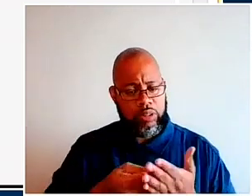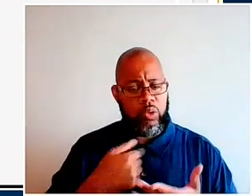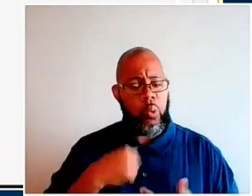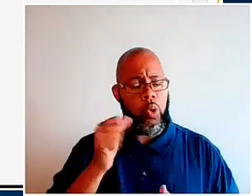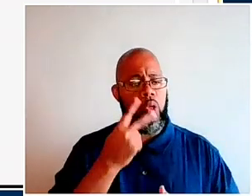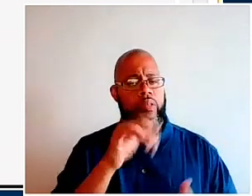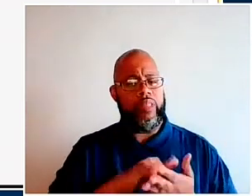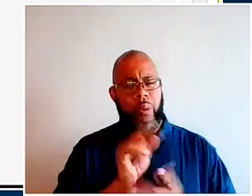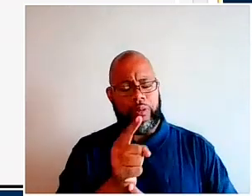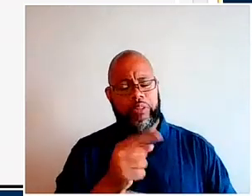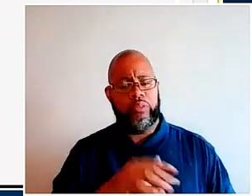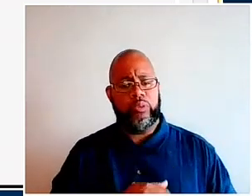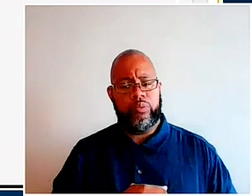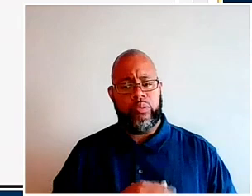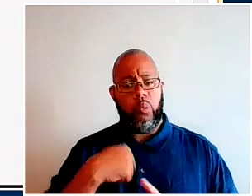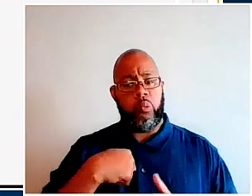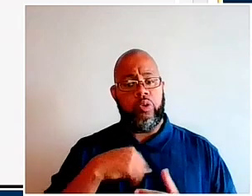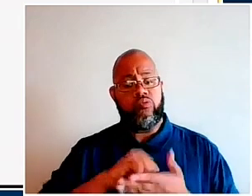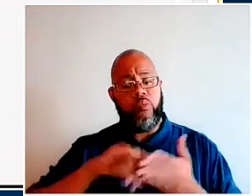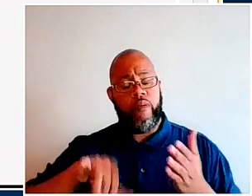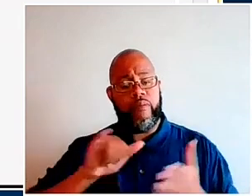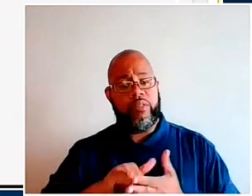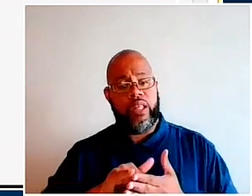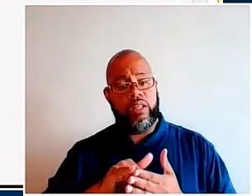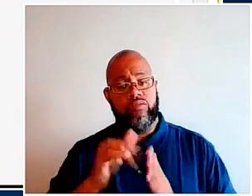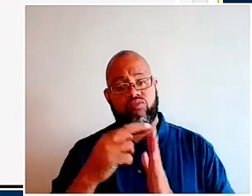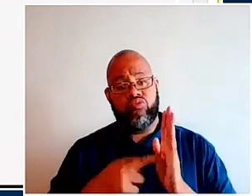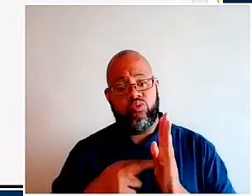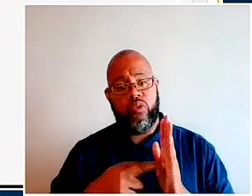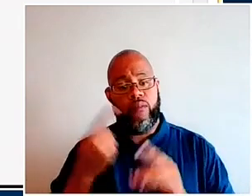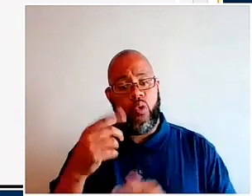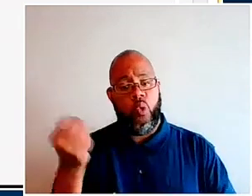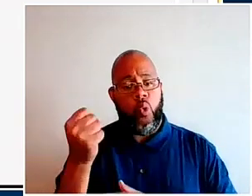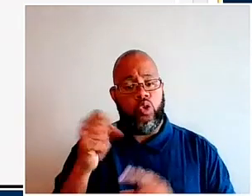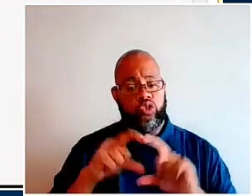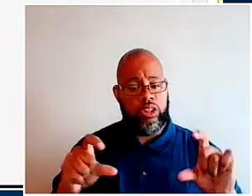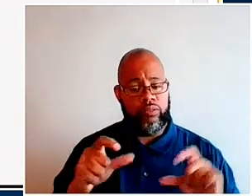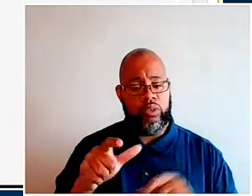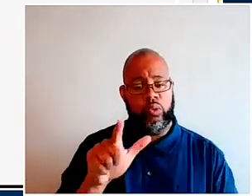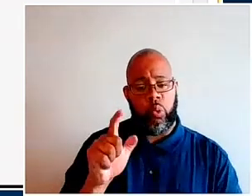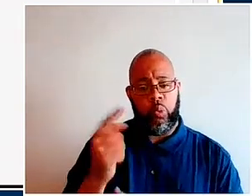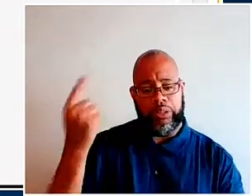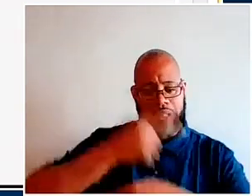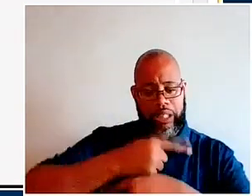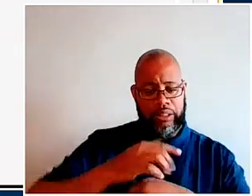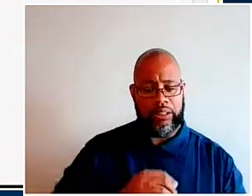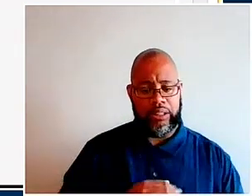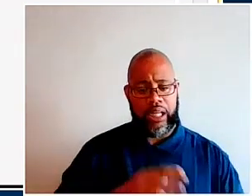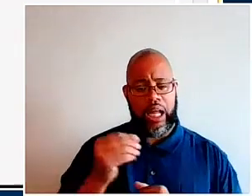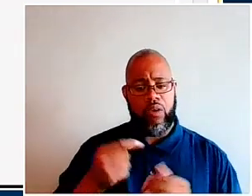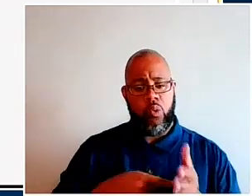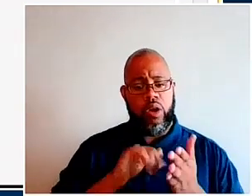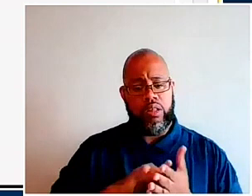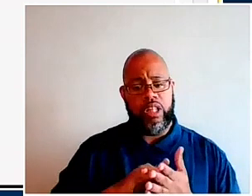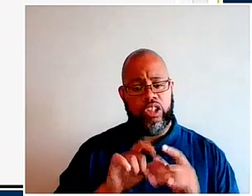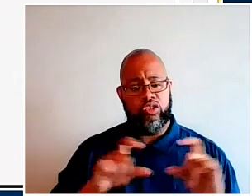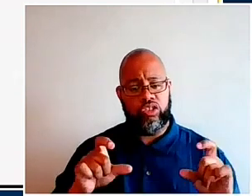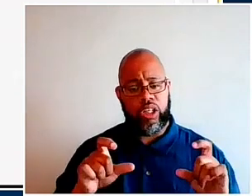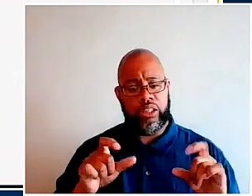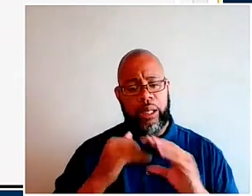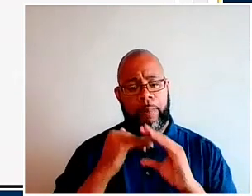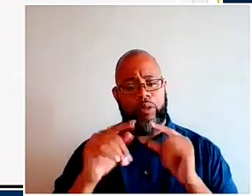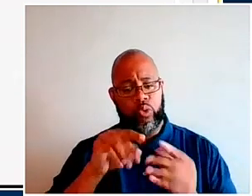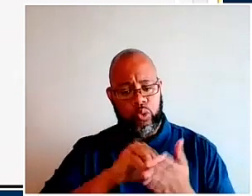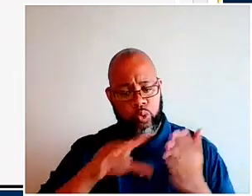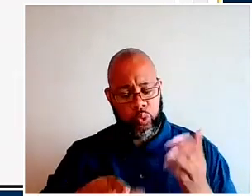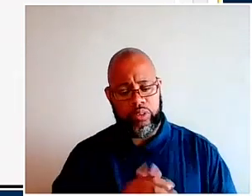in a minute. We are removing the provision related to holding checks for 21 days and requiring that a check is mailed to a student or